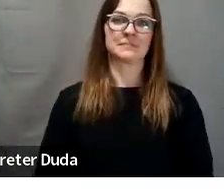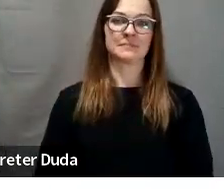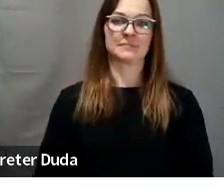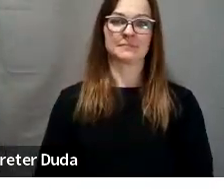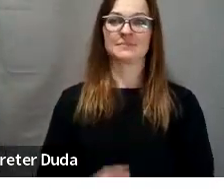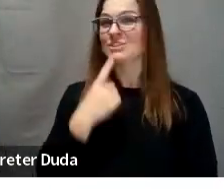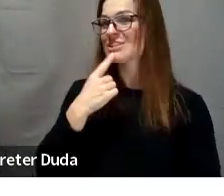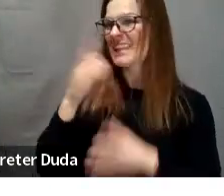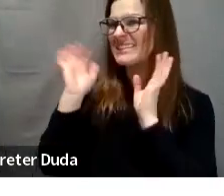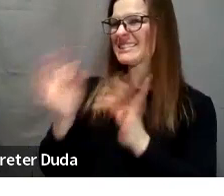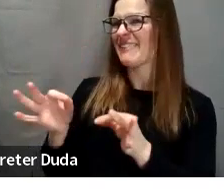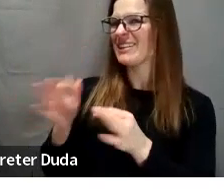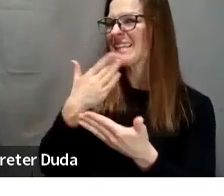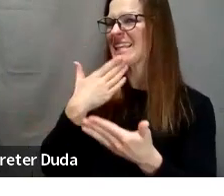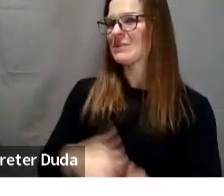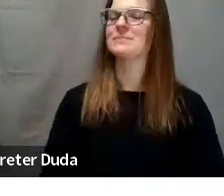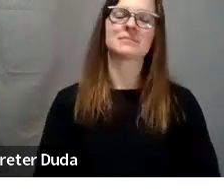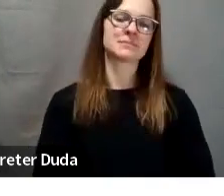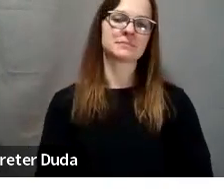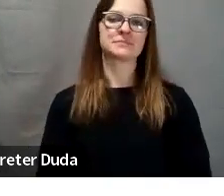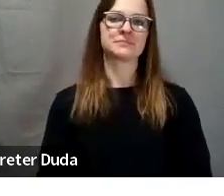she said definitely thank you.